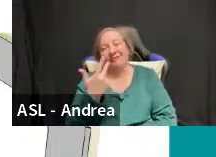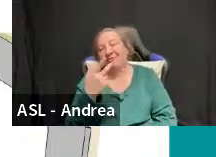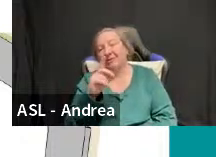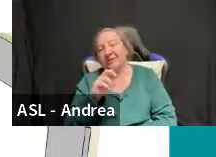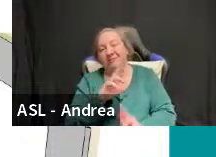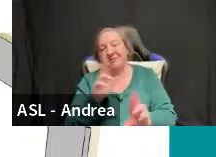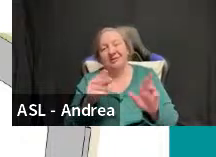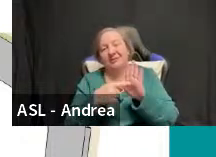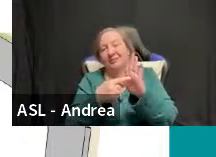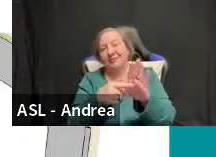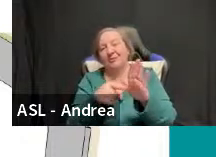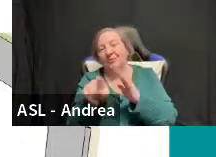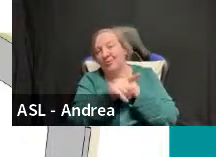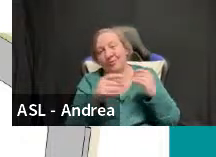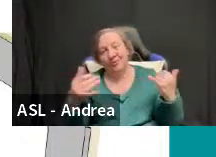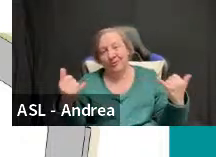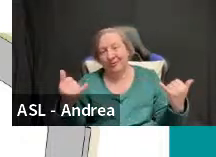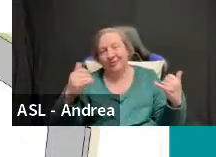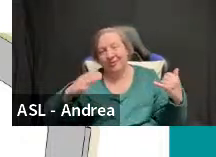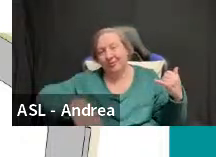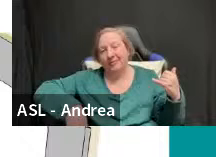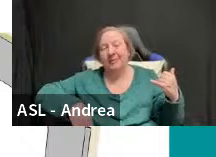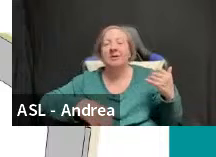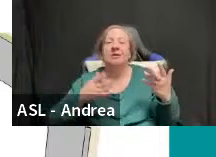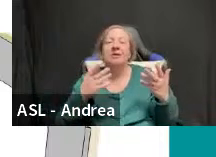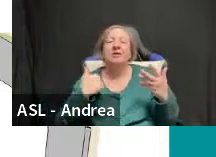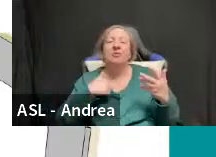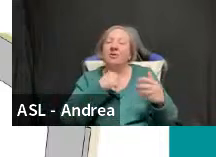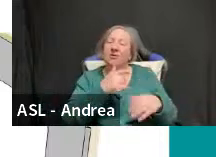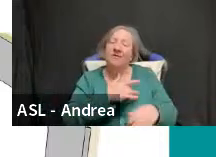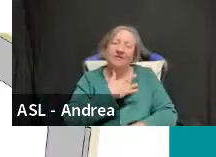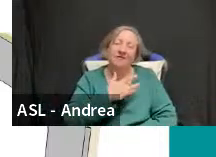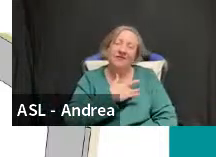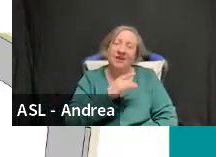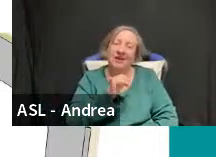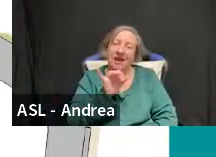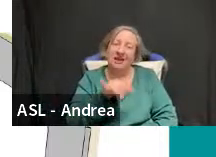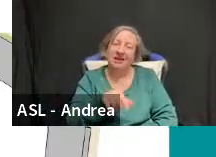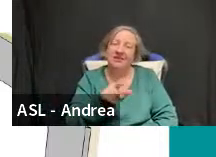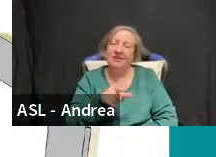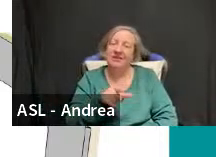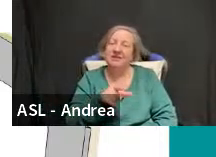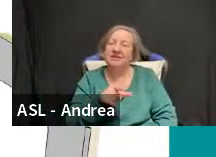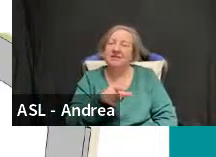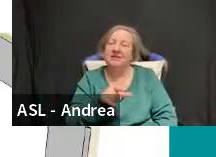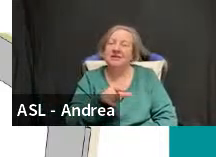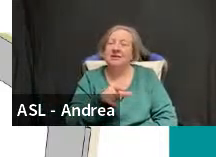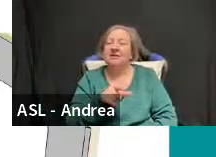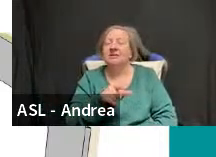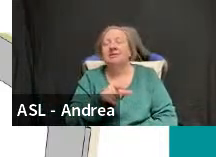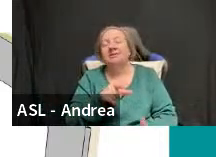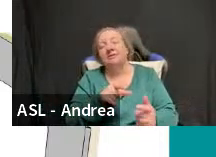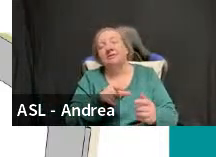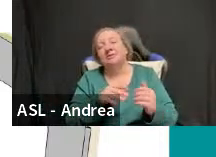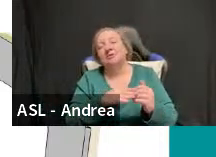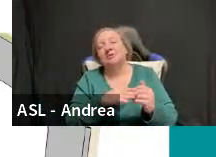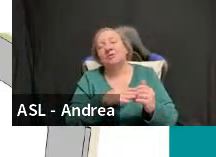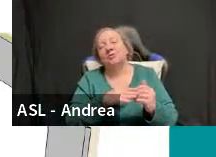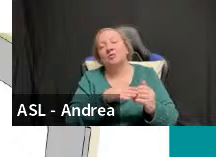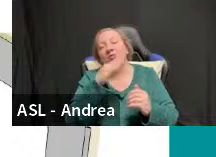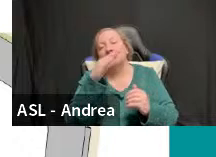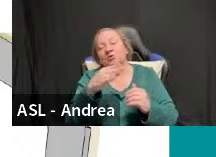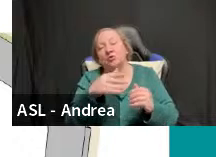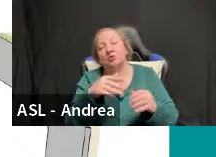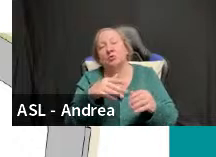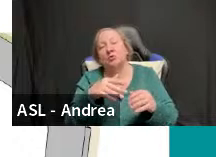yet today. And we're generally not feeling that it's buried too far to be an onerous